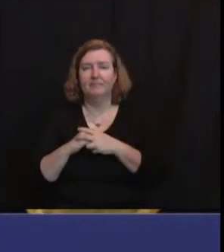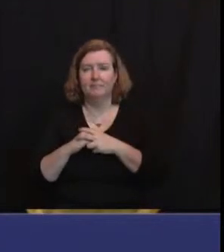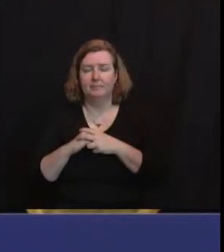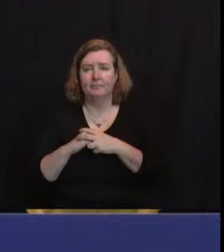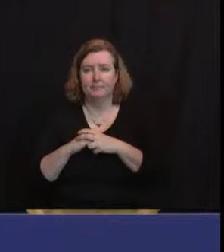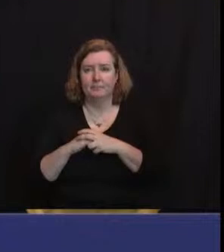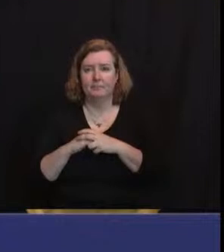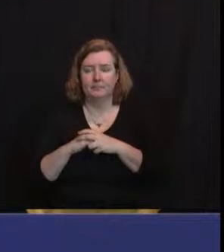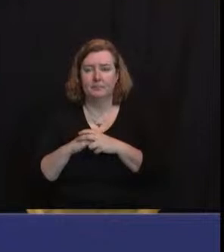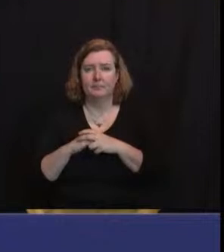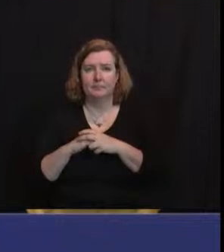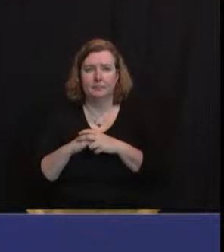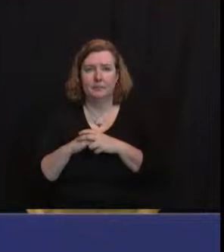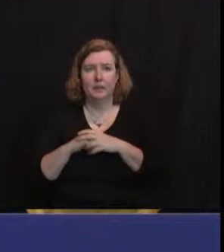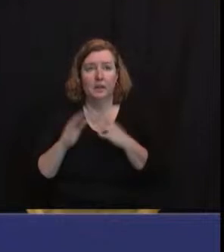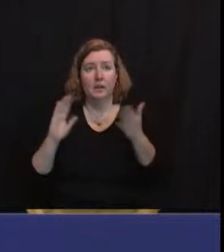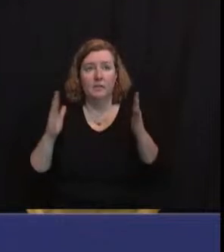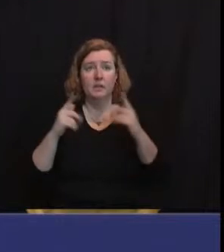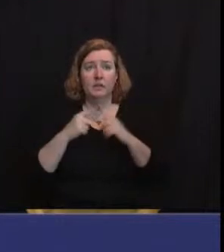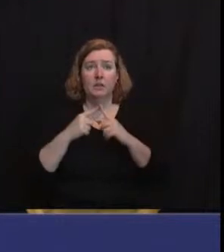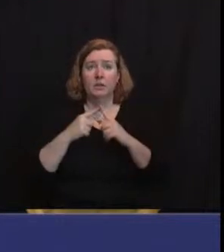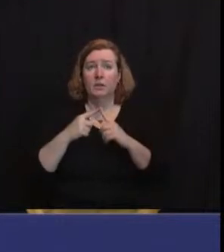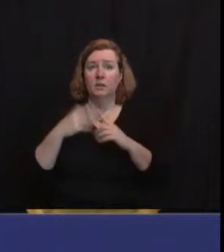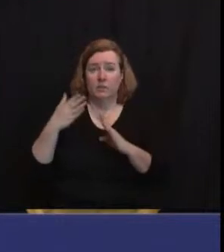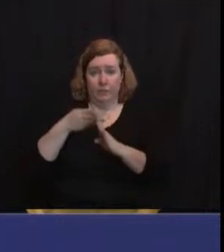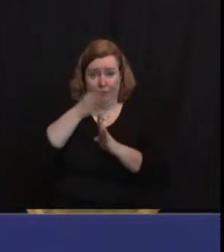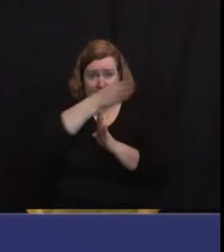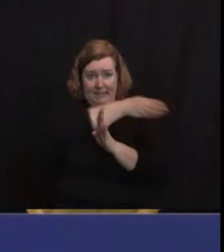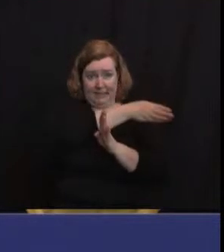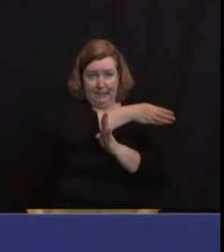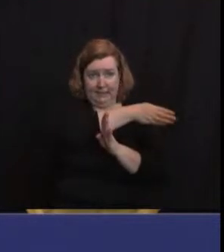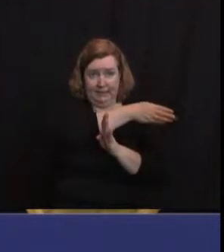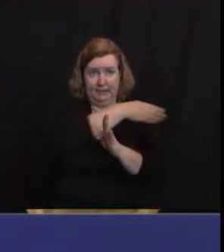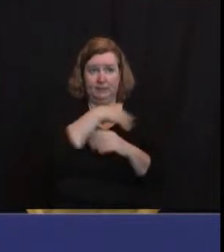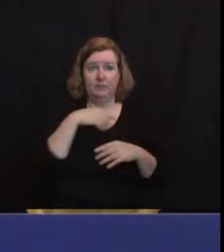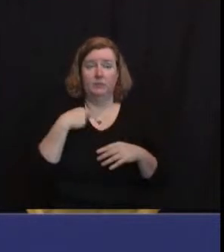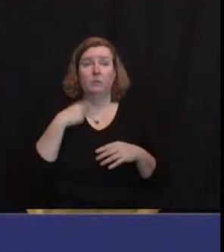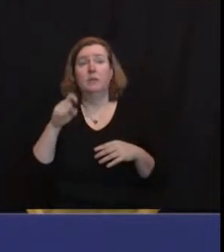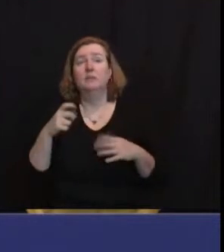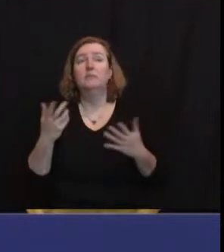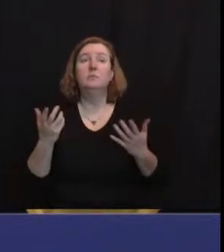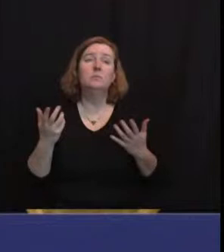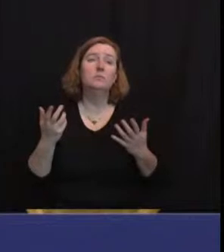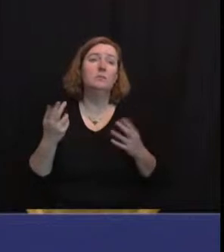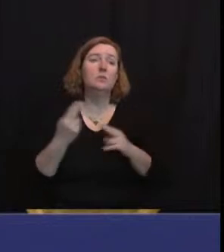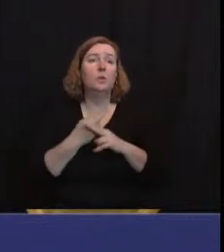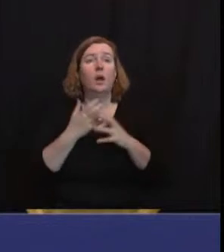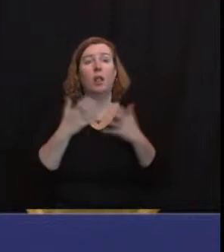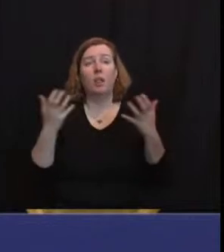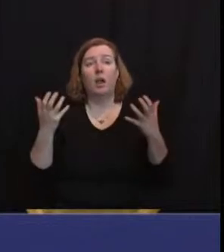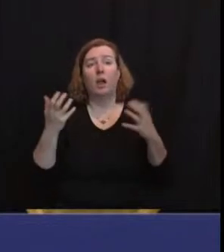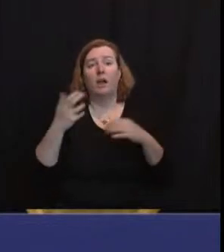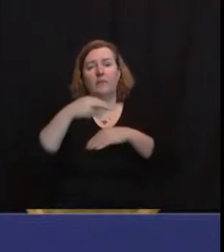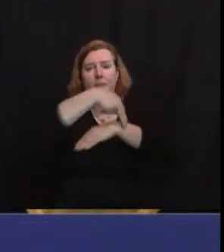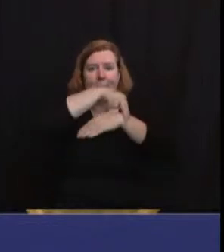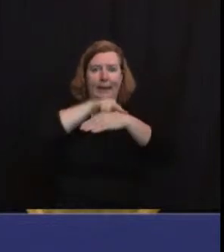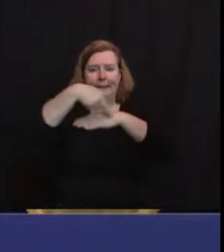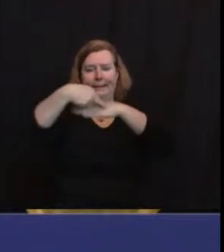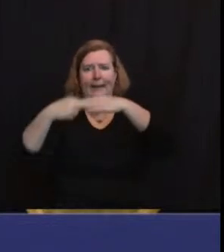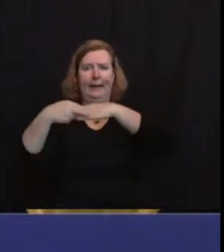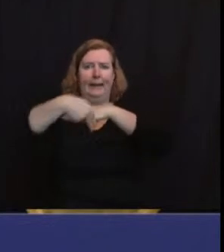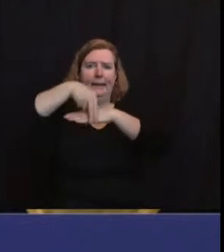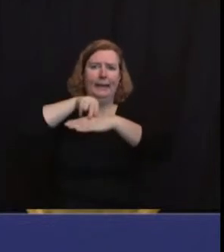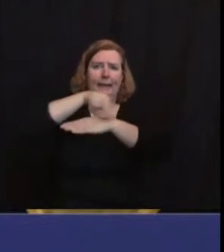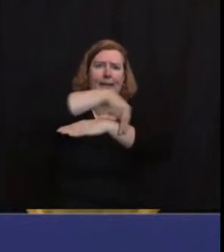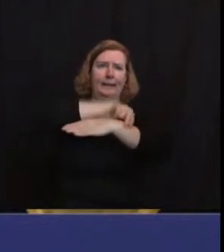to be done in this state, which is plug in a lot of holes with Band-Aids and barely make it to